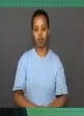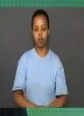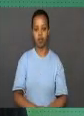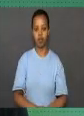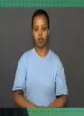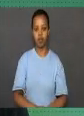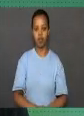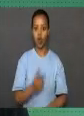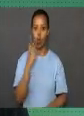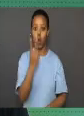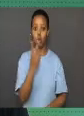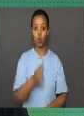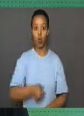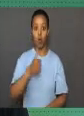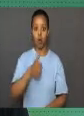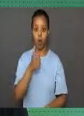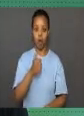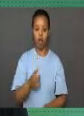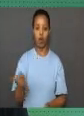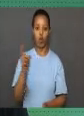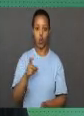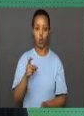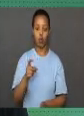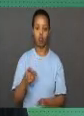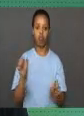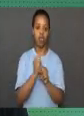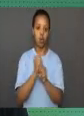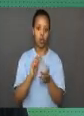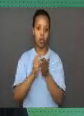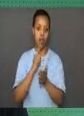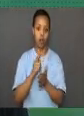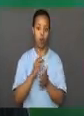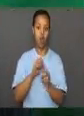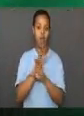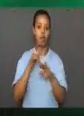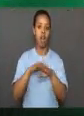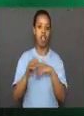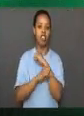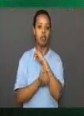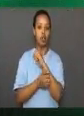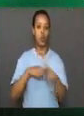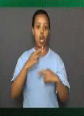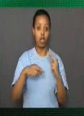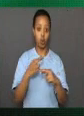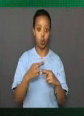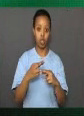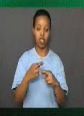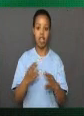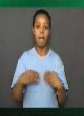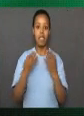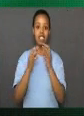The two main functions of light-dependent reactions are to provide